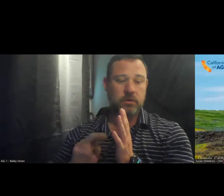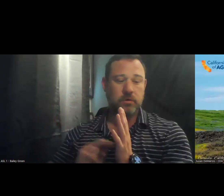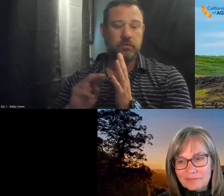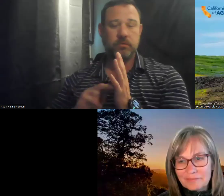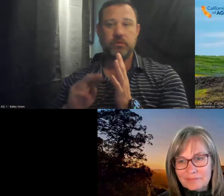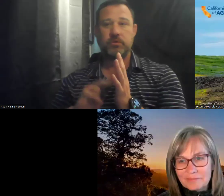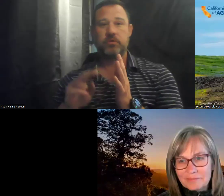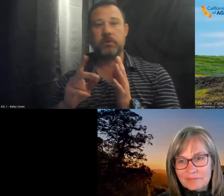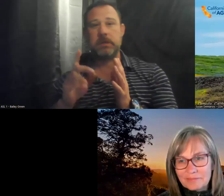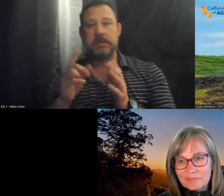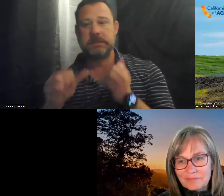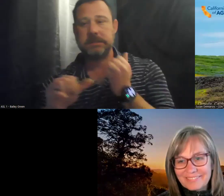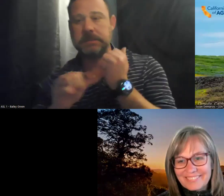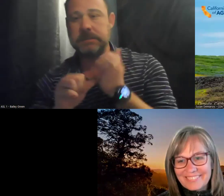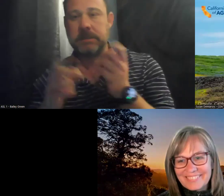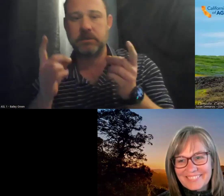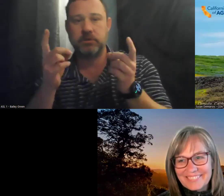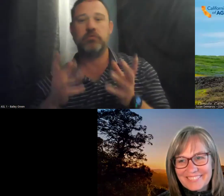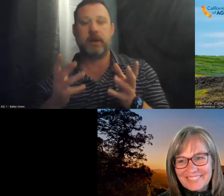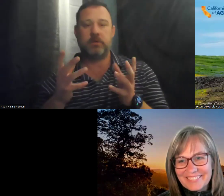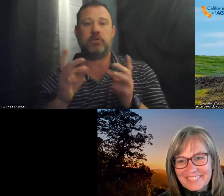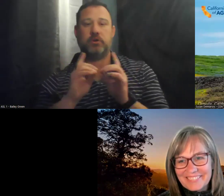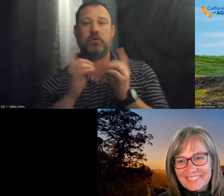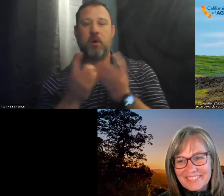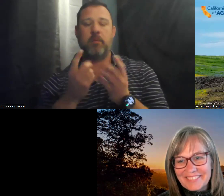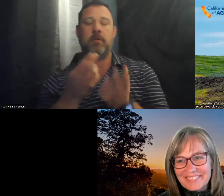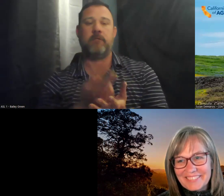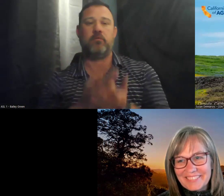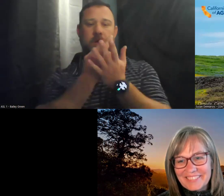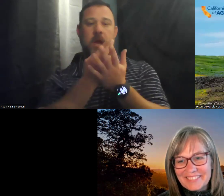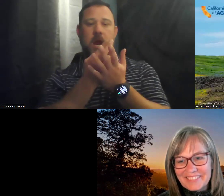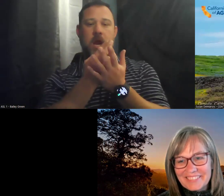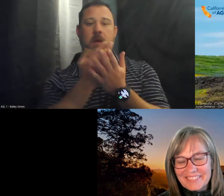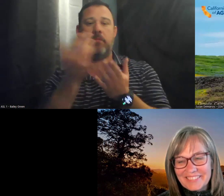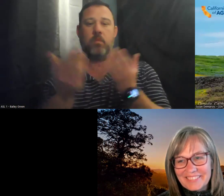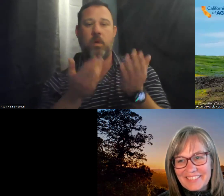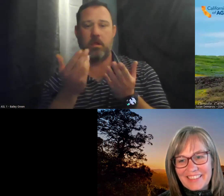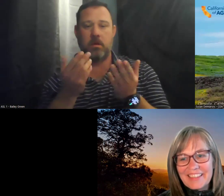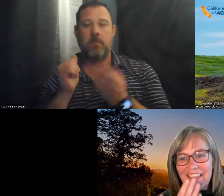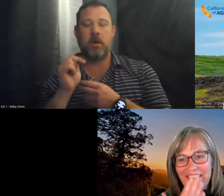an assistant director and joins us from the Department of Rehabilitation. Welcome, Anna.